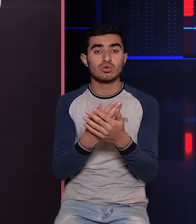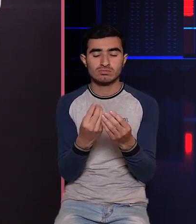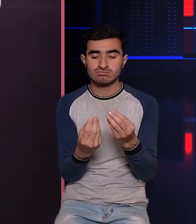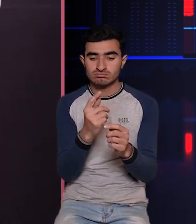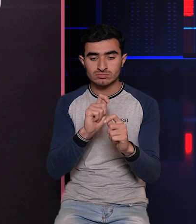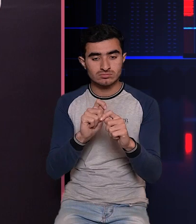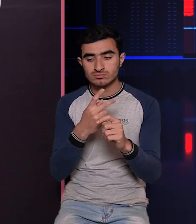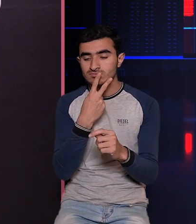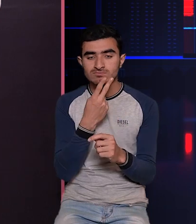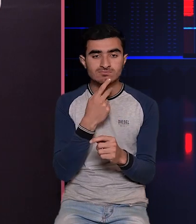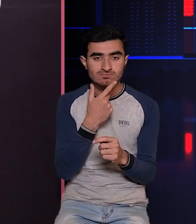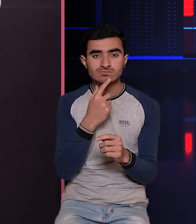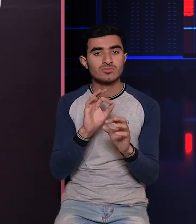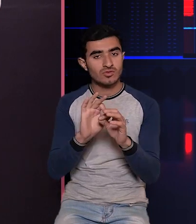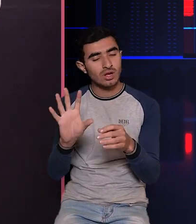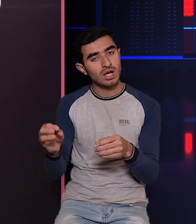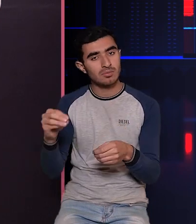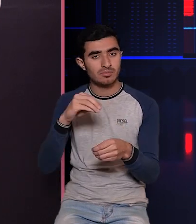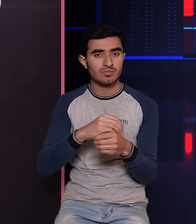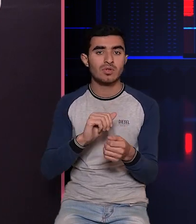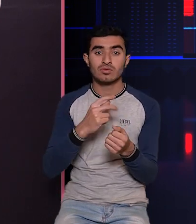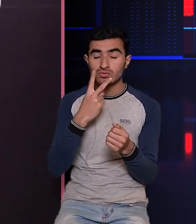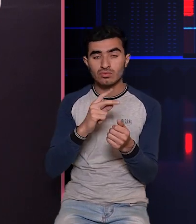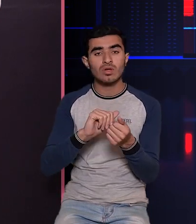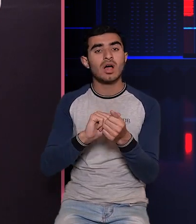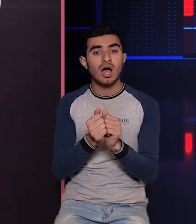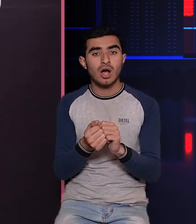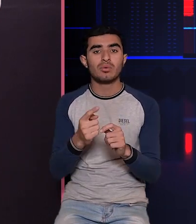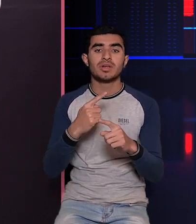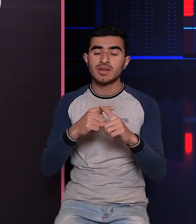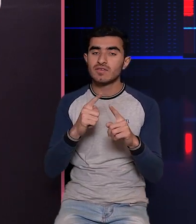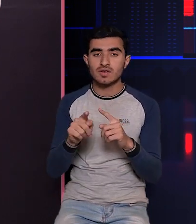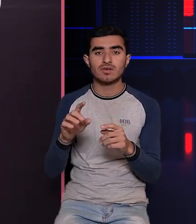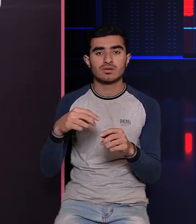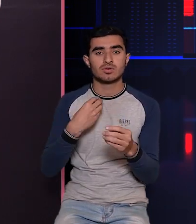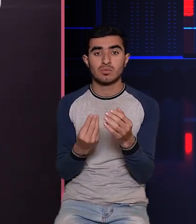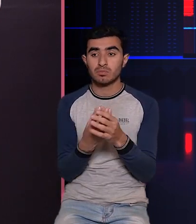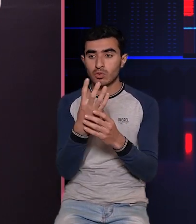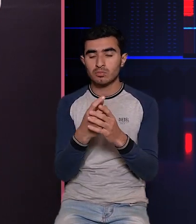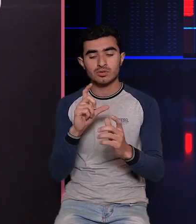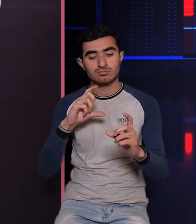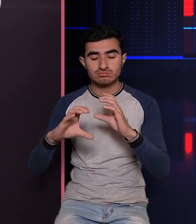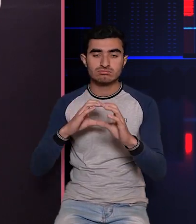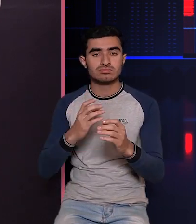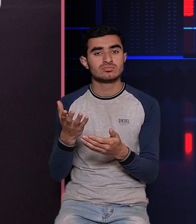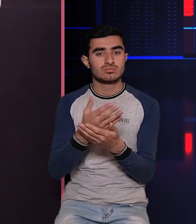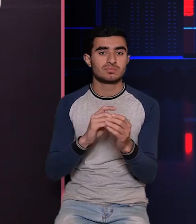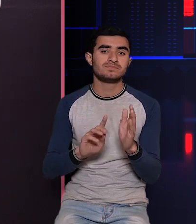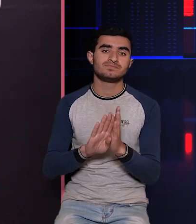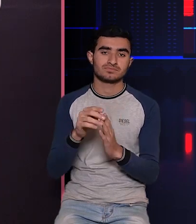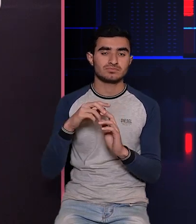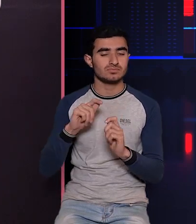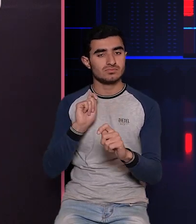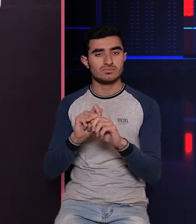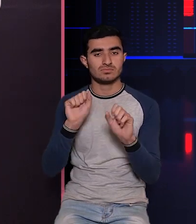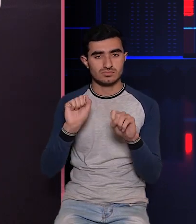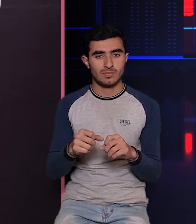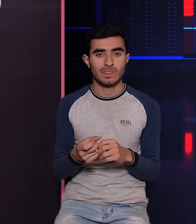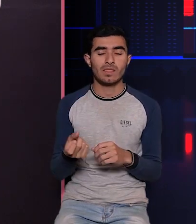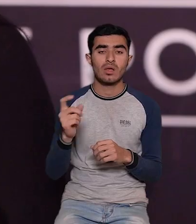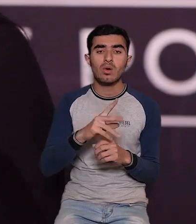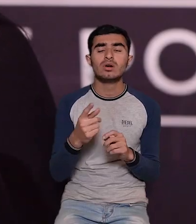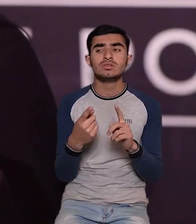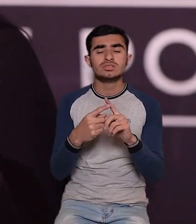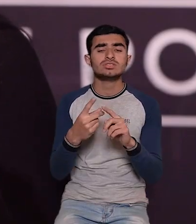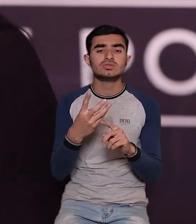can we actually contribute in bringing back the biodiversity and the ecology. So while there's certain things that are not in our